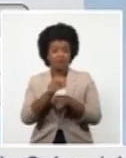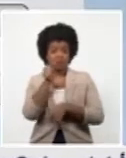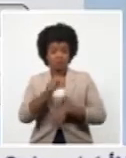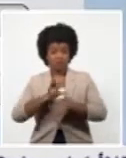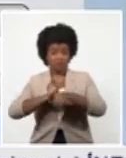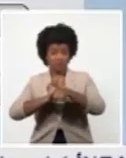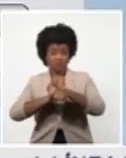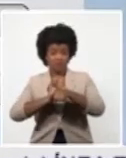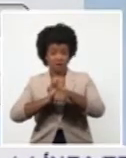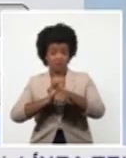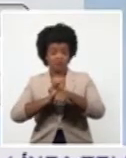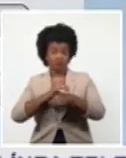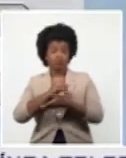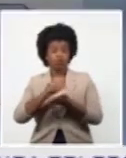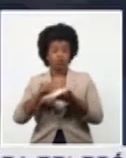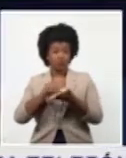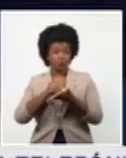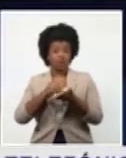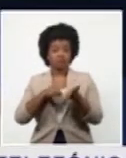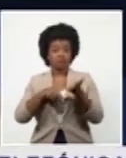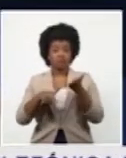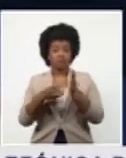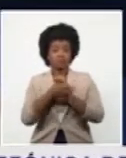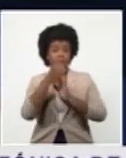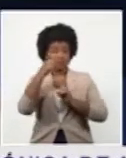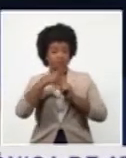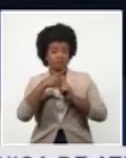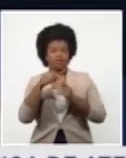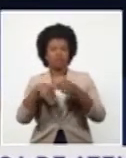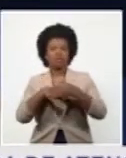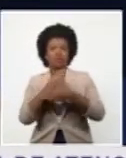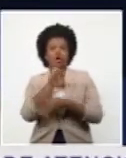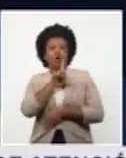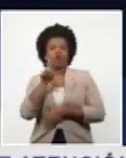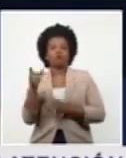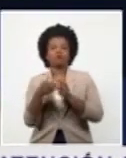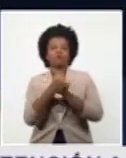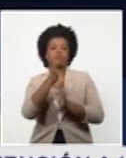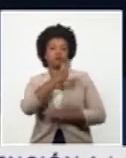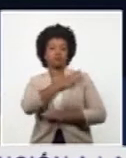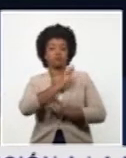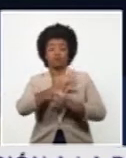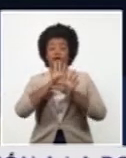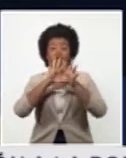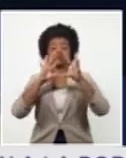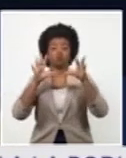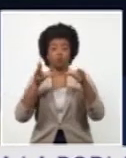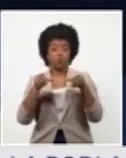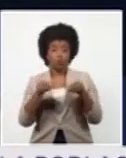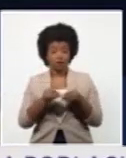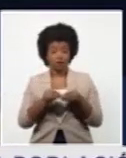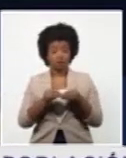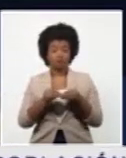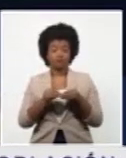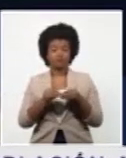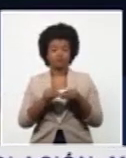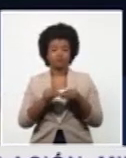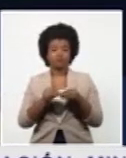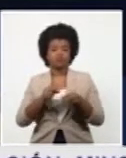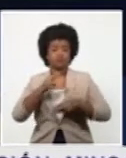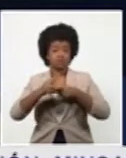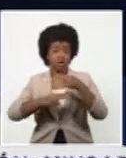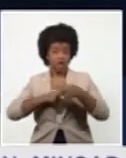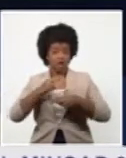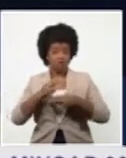In this way, since the beginning of the pandemic in Cuba, and we always remember the first 3 cases that were diagnosed